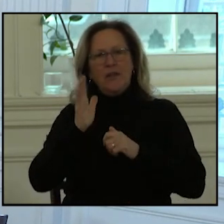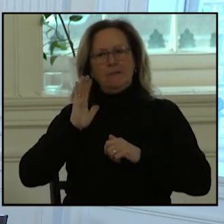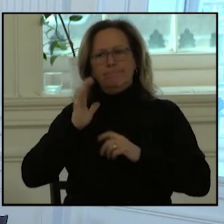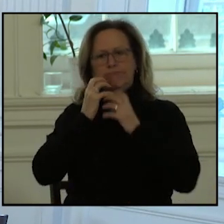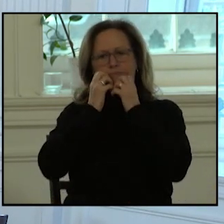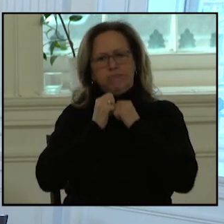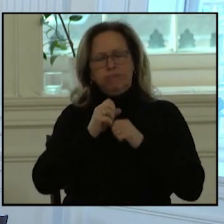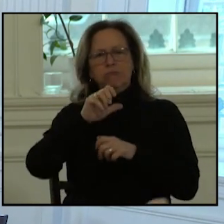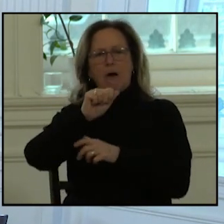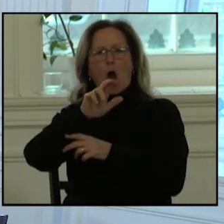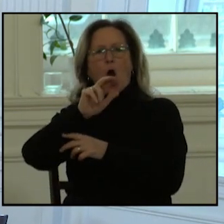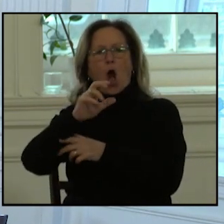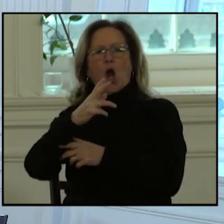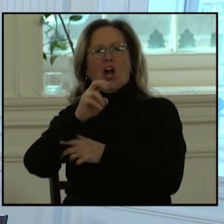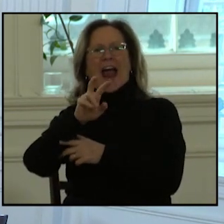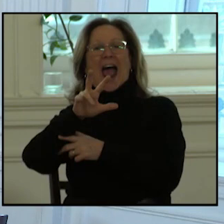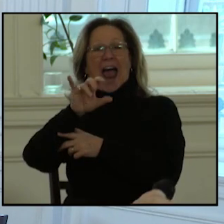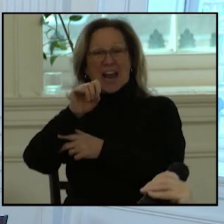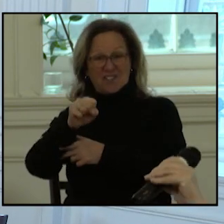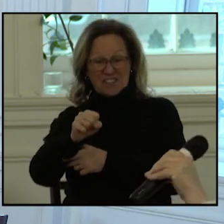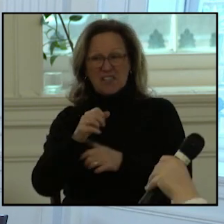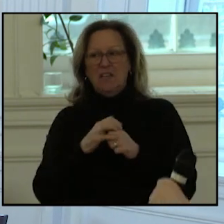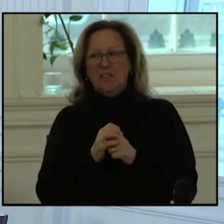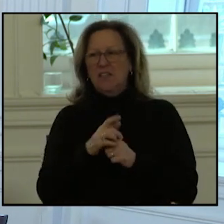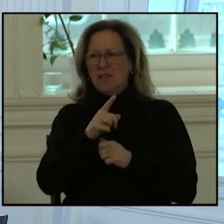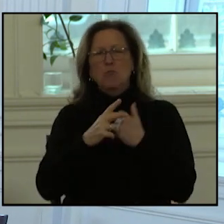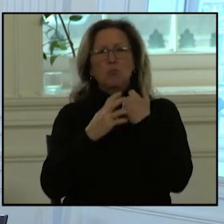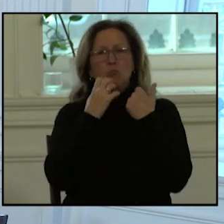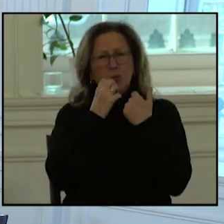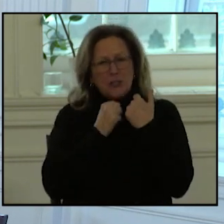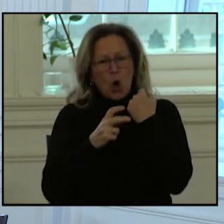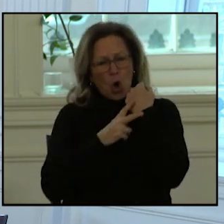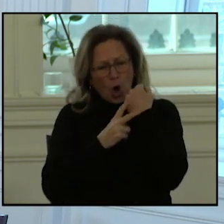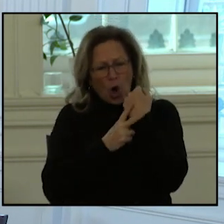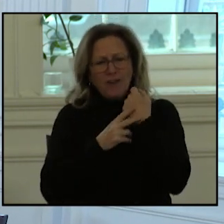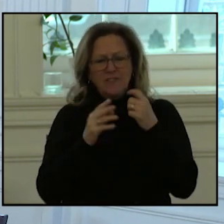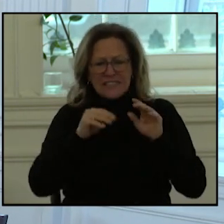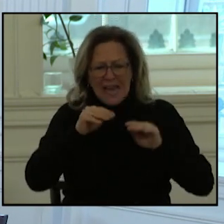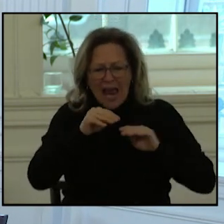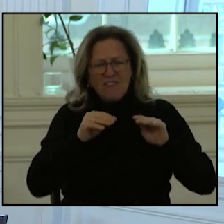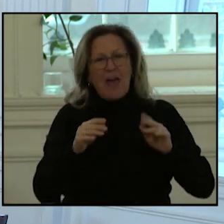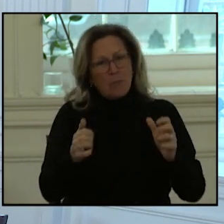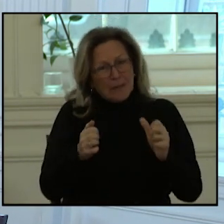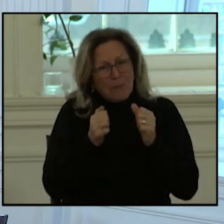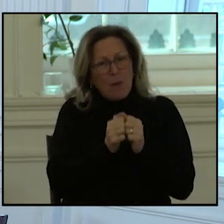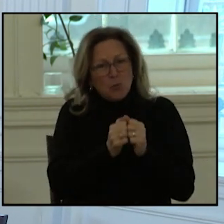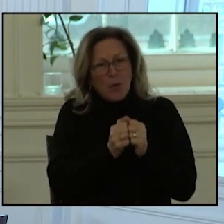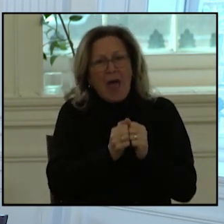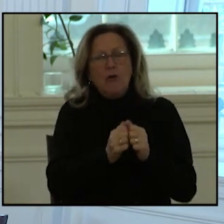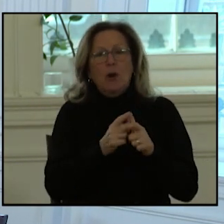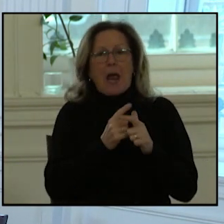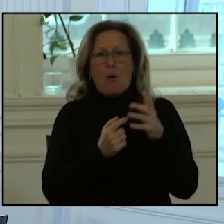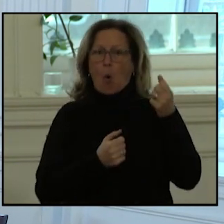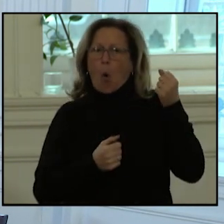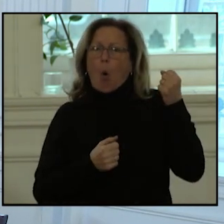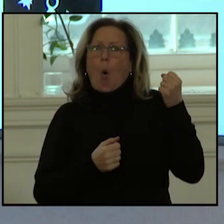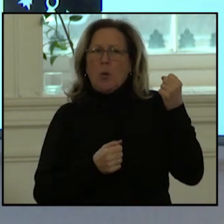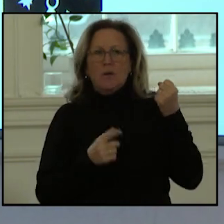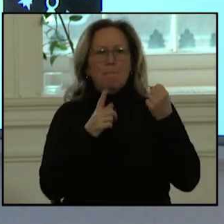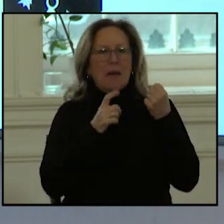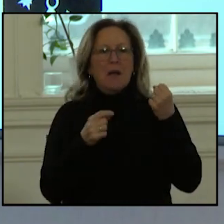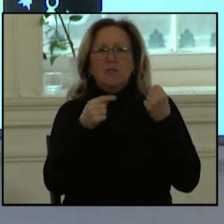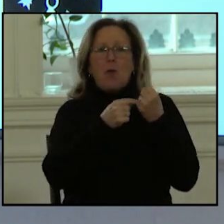preserving the photos, don't dismiss them. Exactly. Save them, put them together, and hold on to those, because those